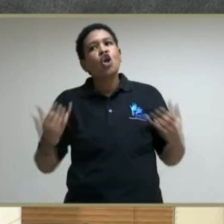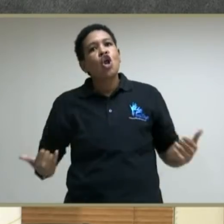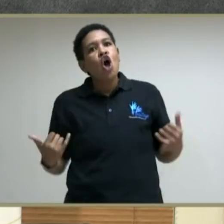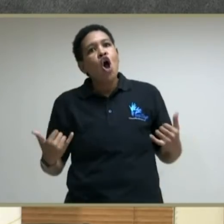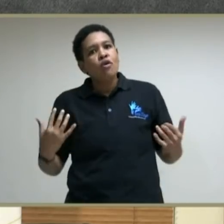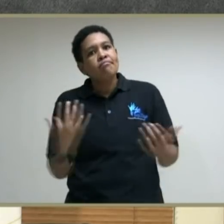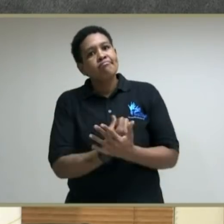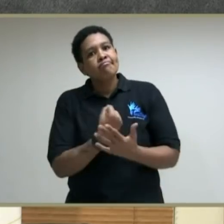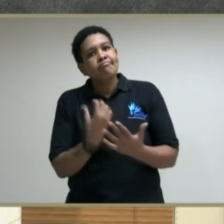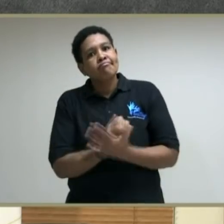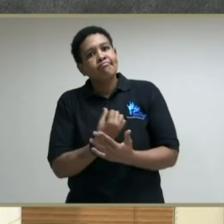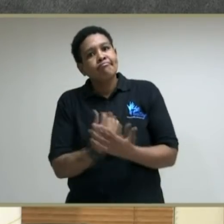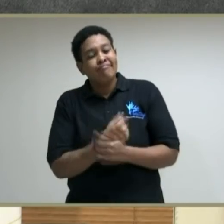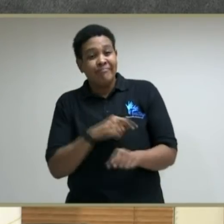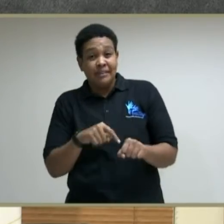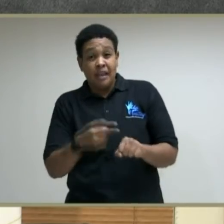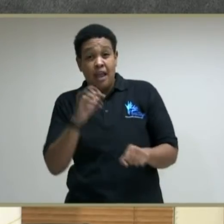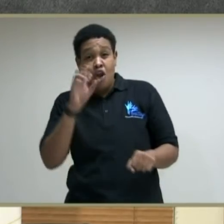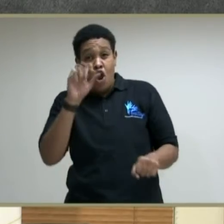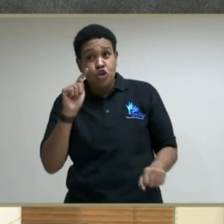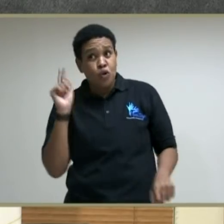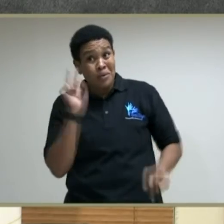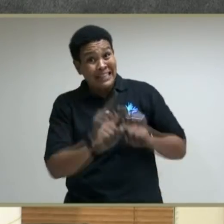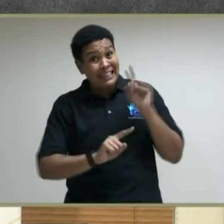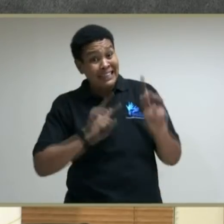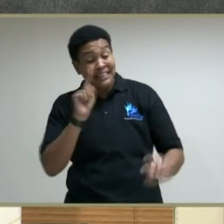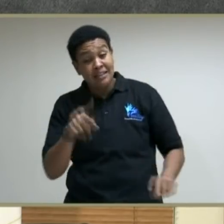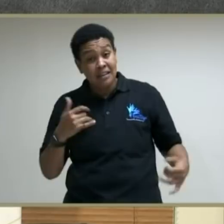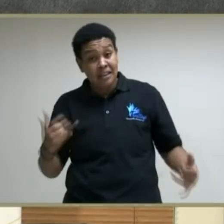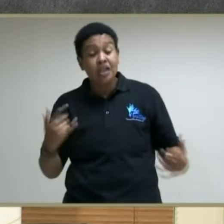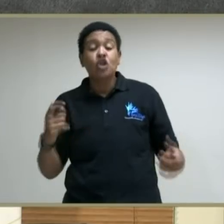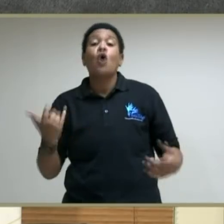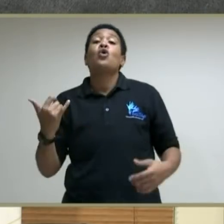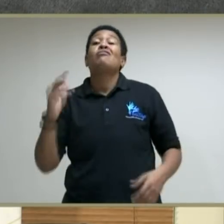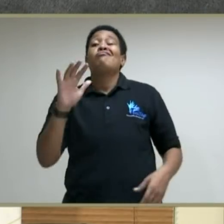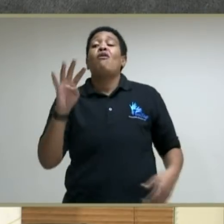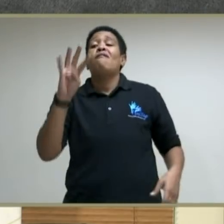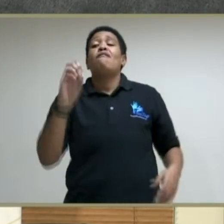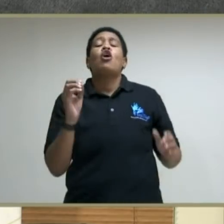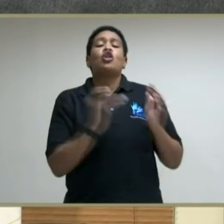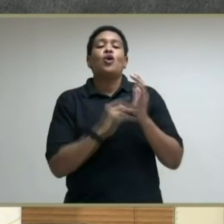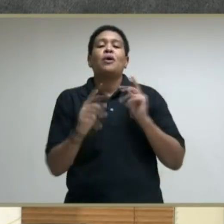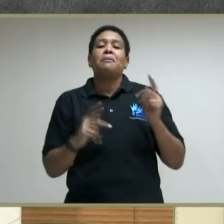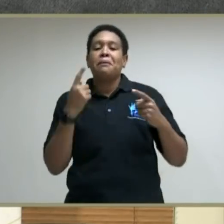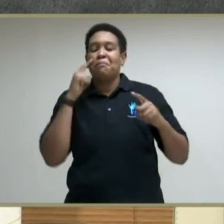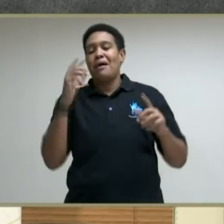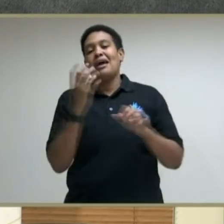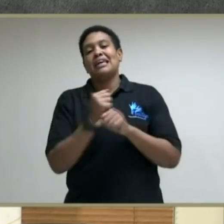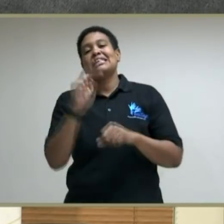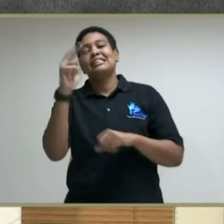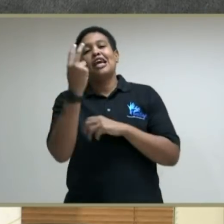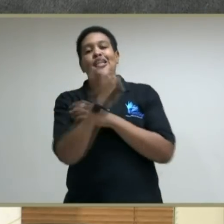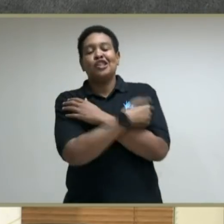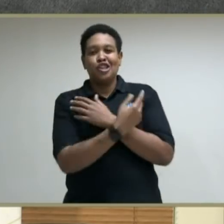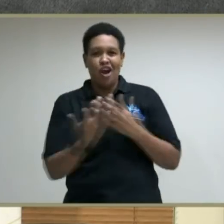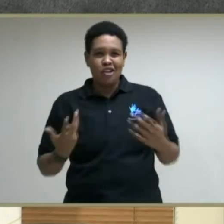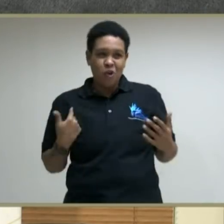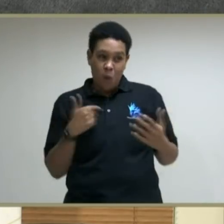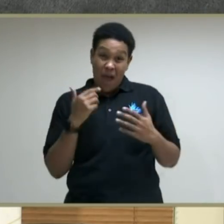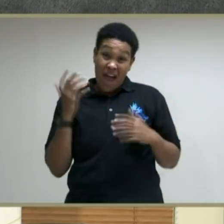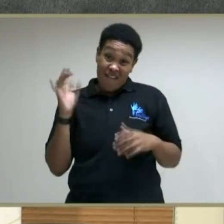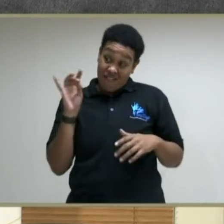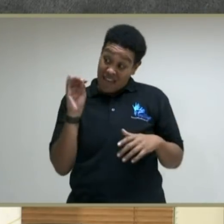now starting in October. And just about 40,000 persons have received their second dose. So we have